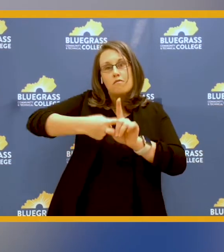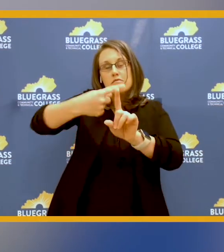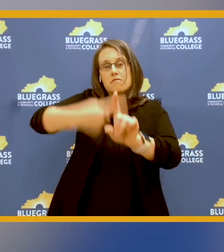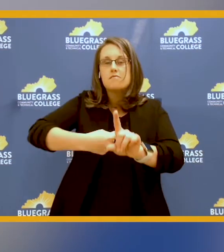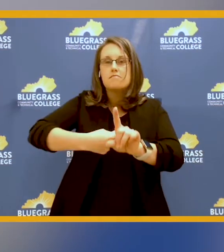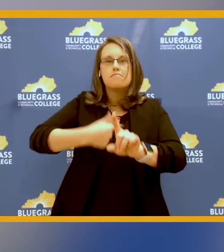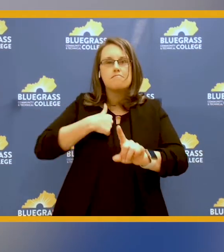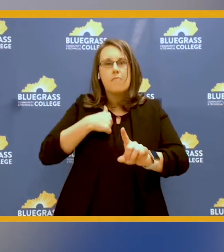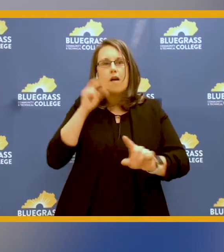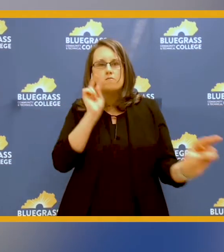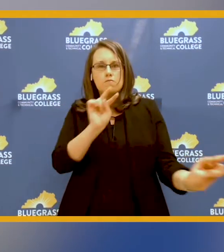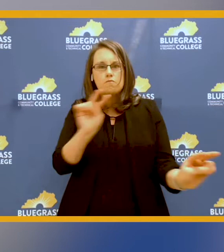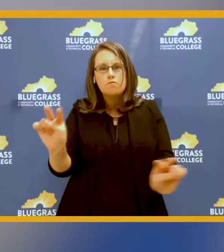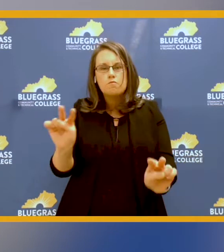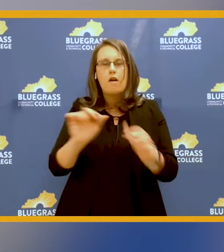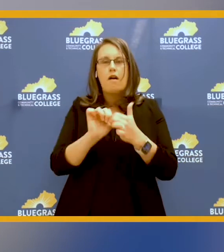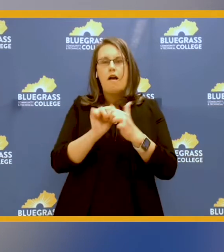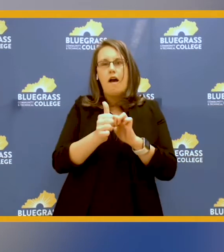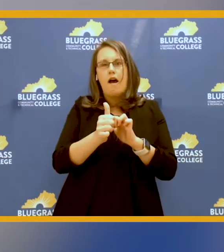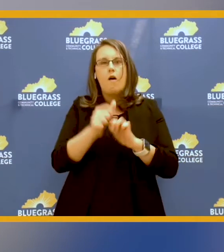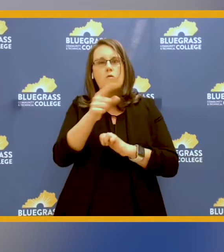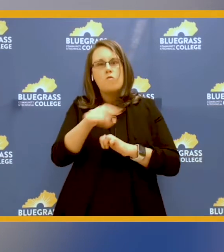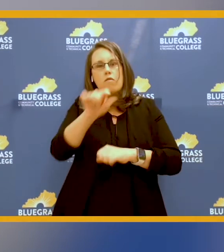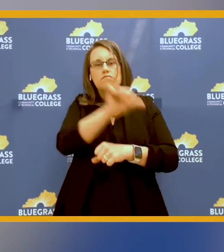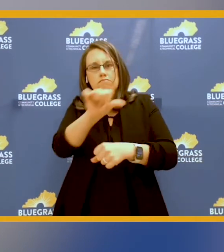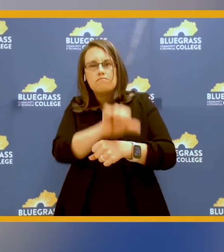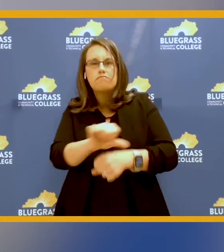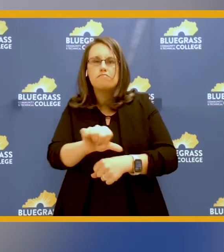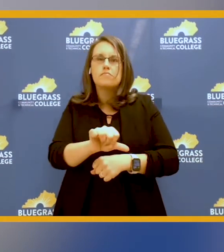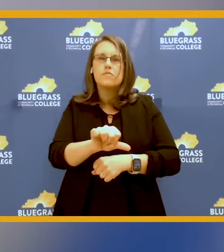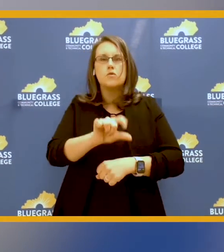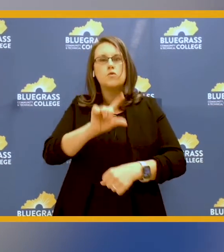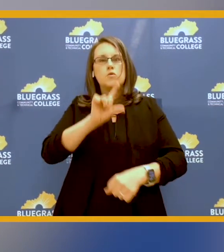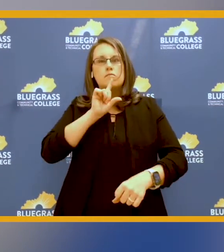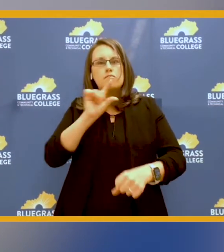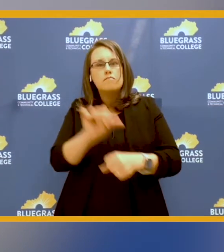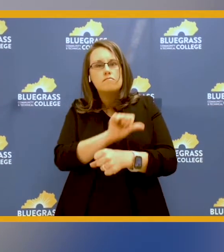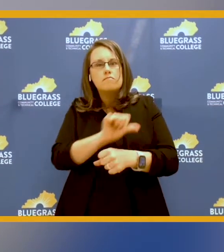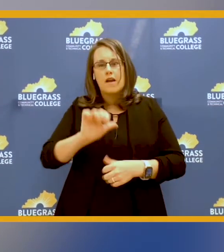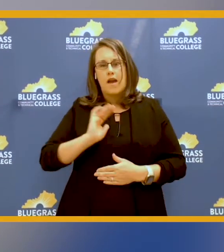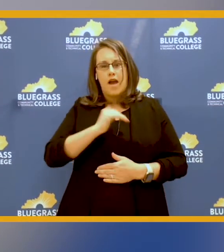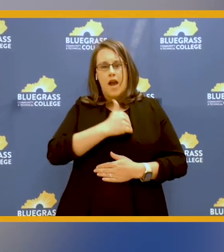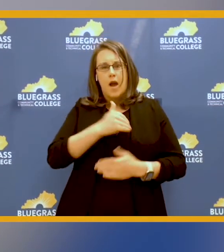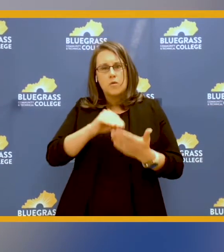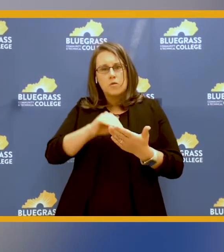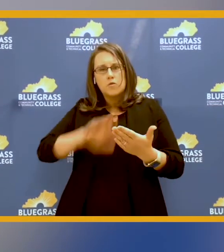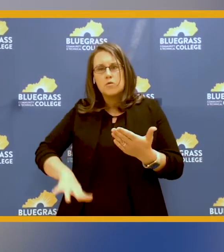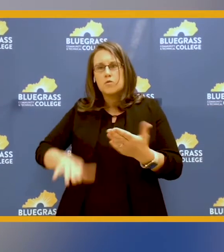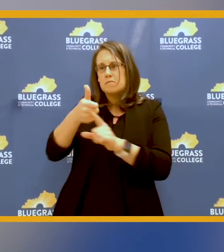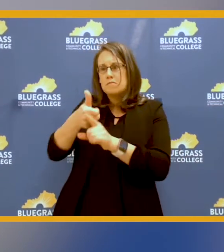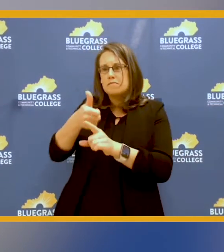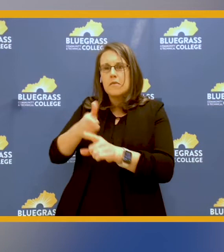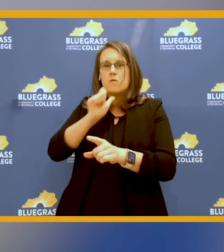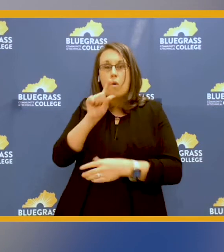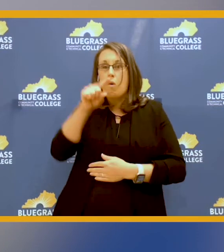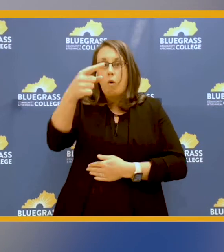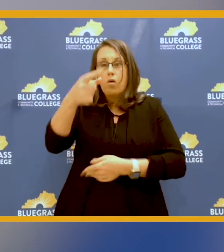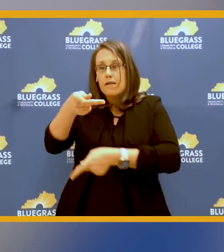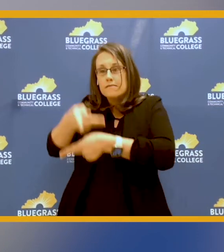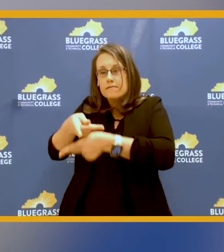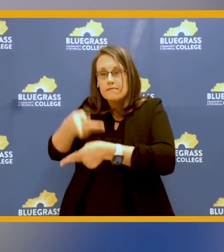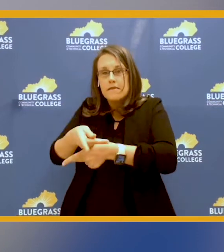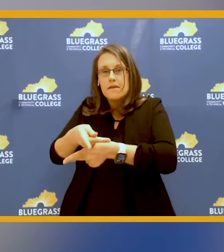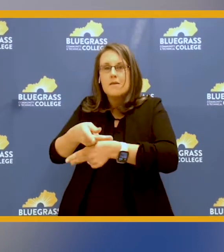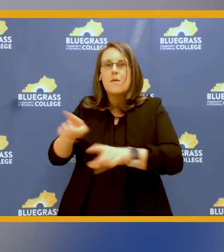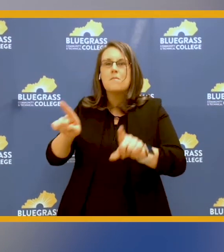month, how hard all of you have worked to ensure our students were not only